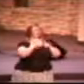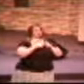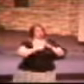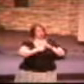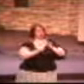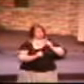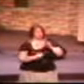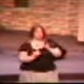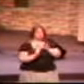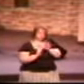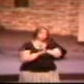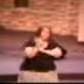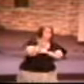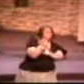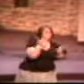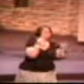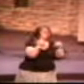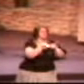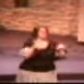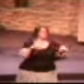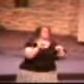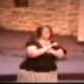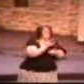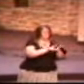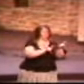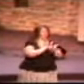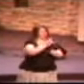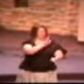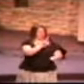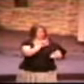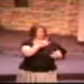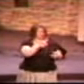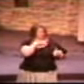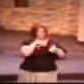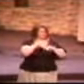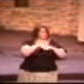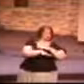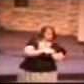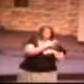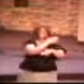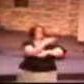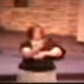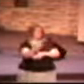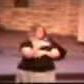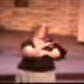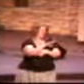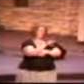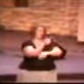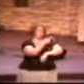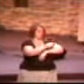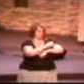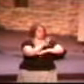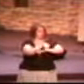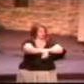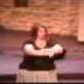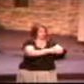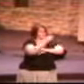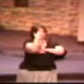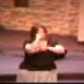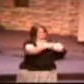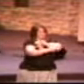ministry but he's full of the Holy Spirit and he's led by the spirit into the wilderness where for forty days he was tempted